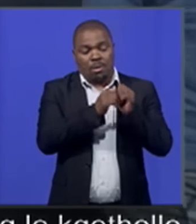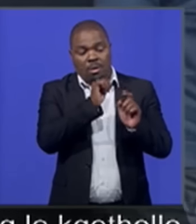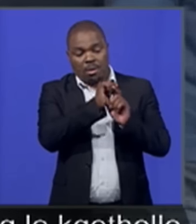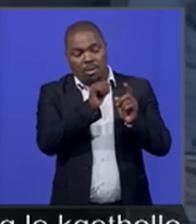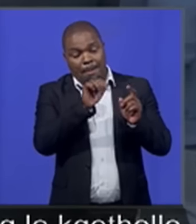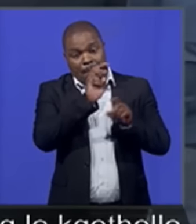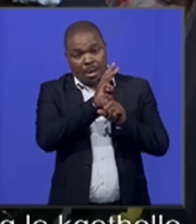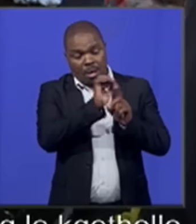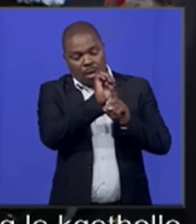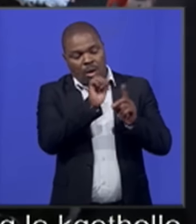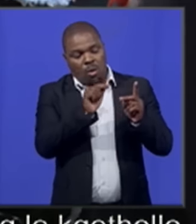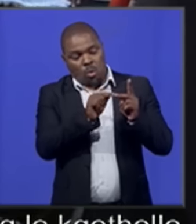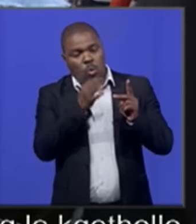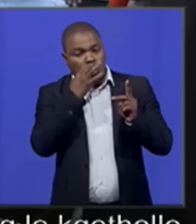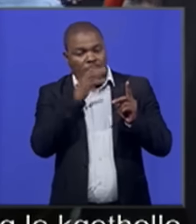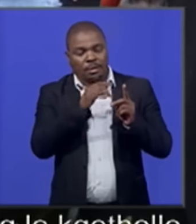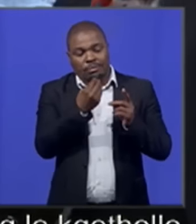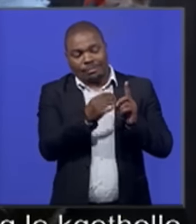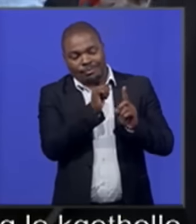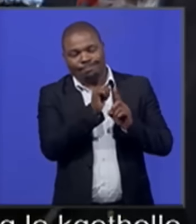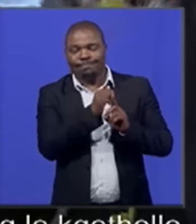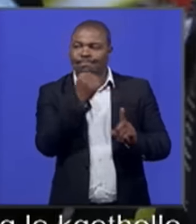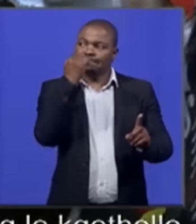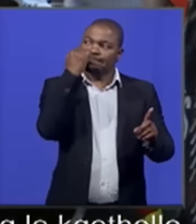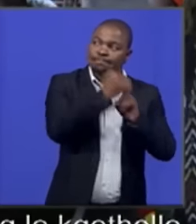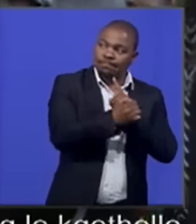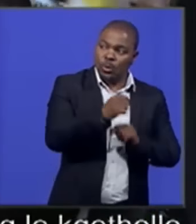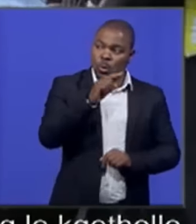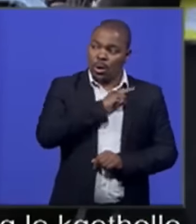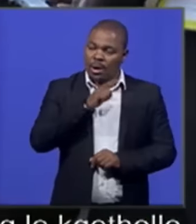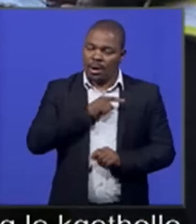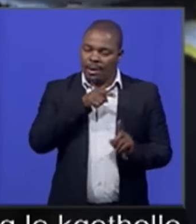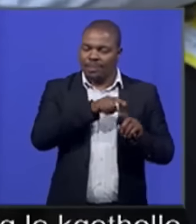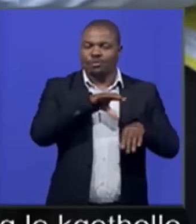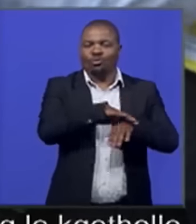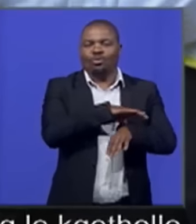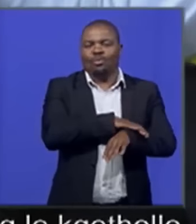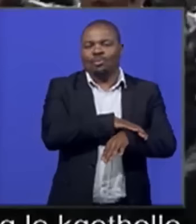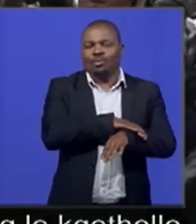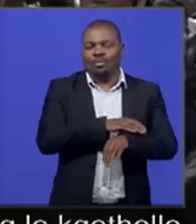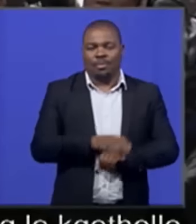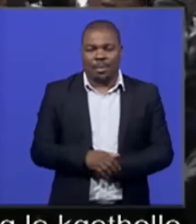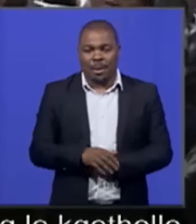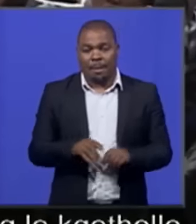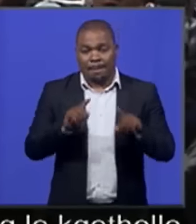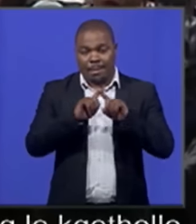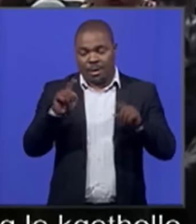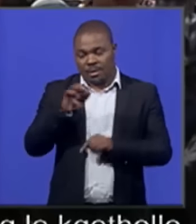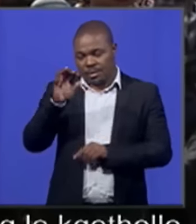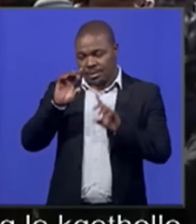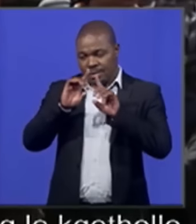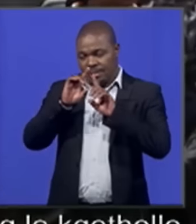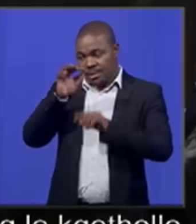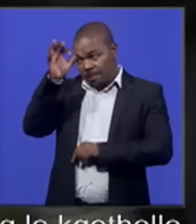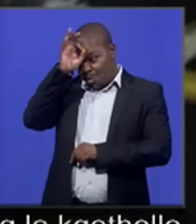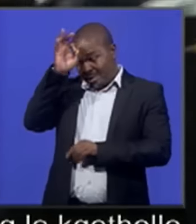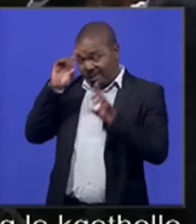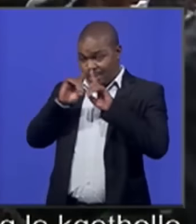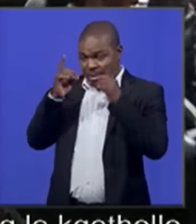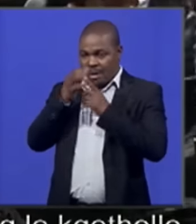wa gagwe o bolailwe ka lebaka la gore e be e le Motsonga. Le go le bjalo ba kgoro ya sephodisa ba gateletse gore